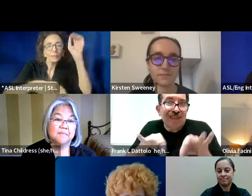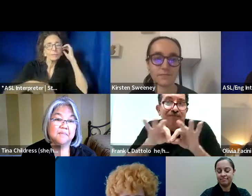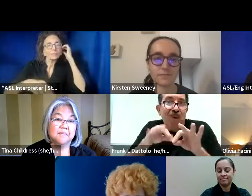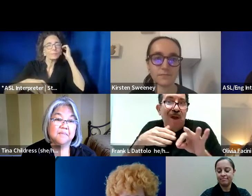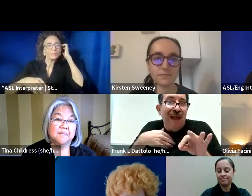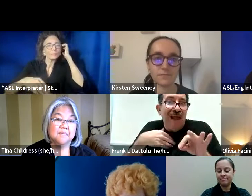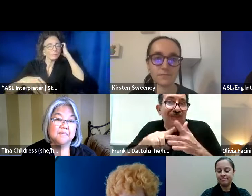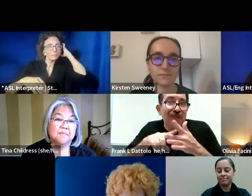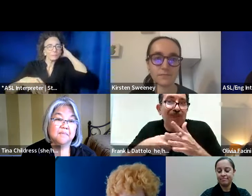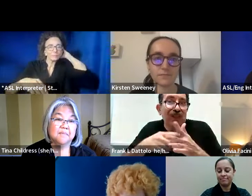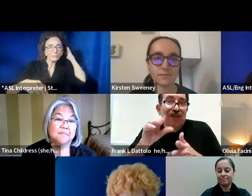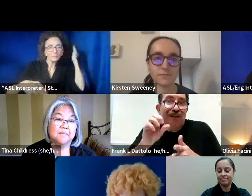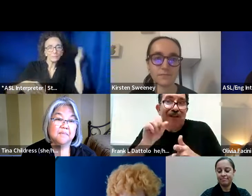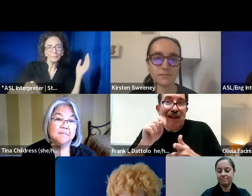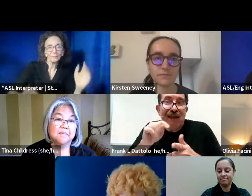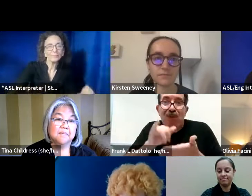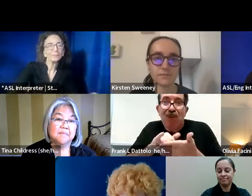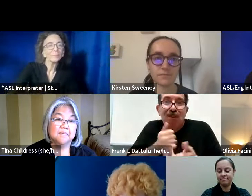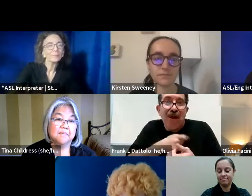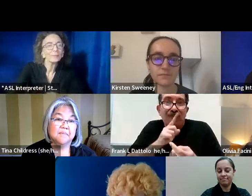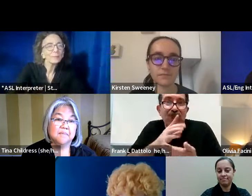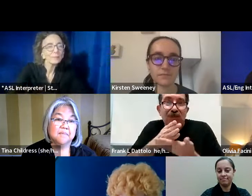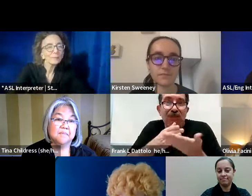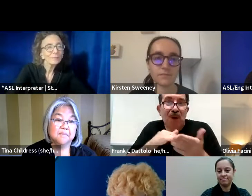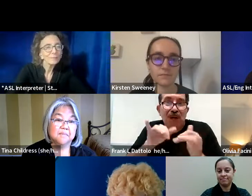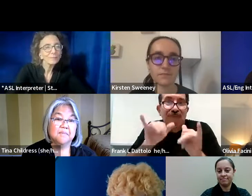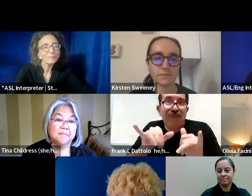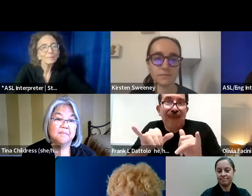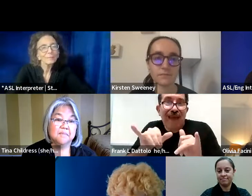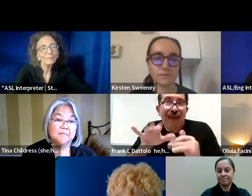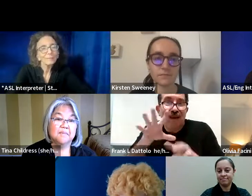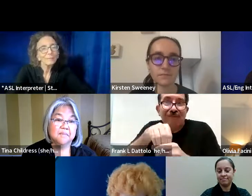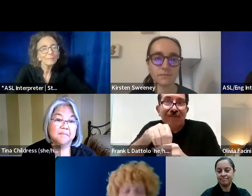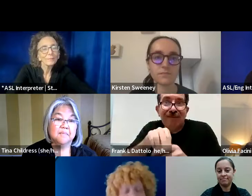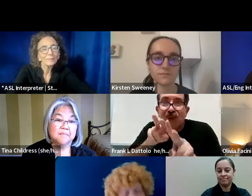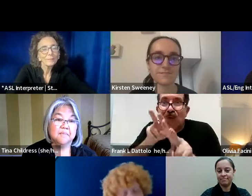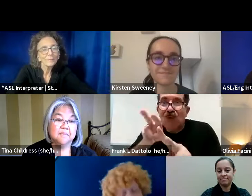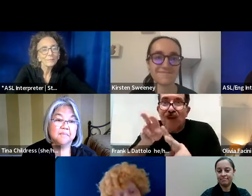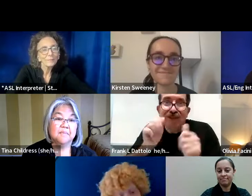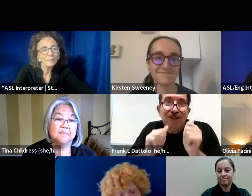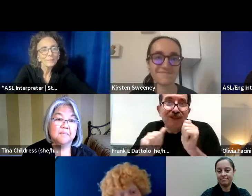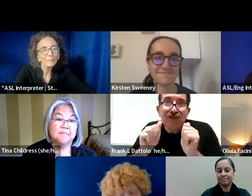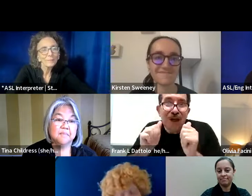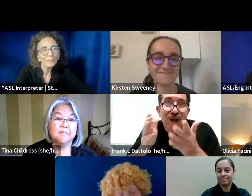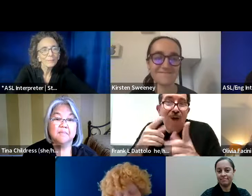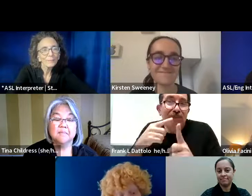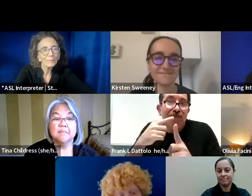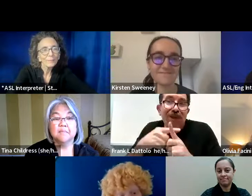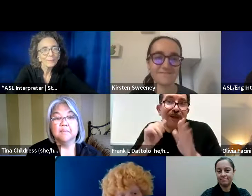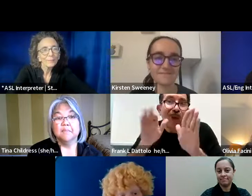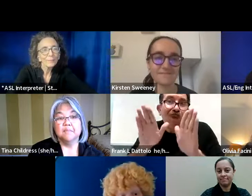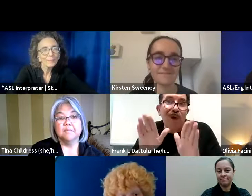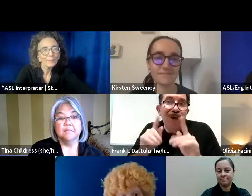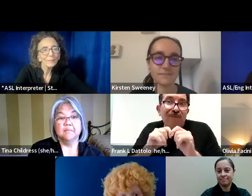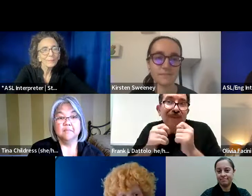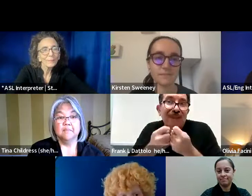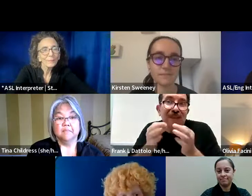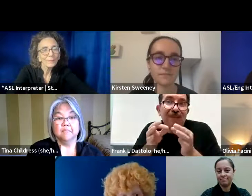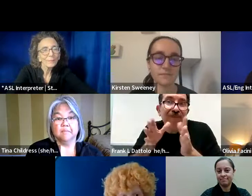That's the main reason I would go, with the original cast.